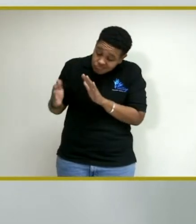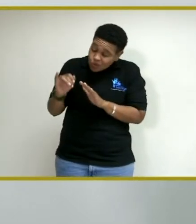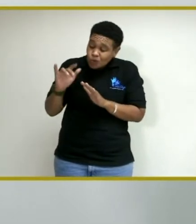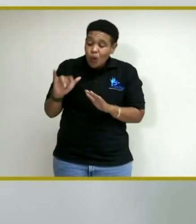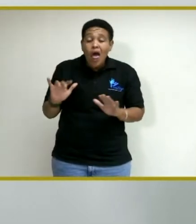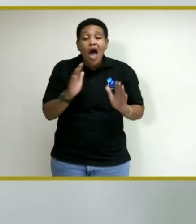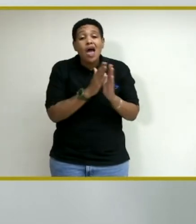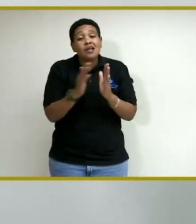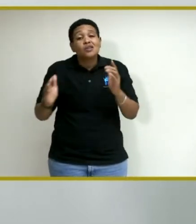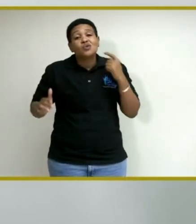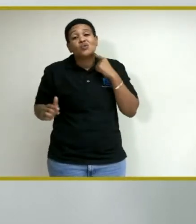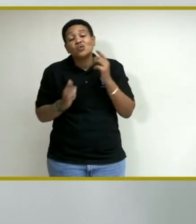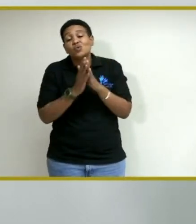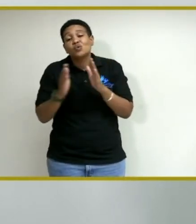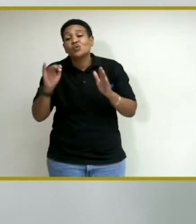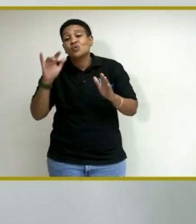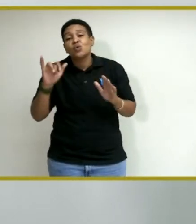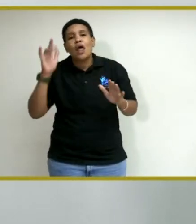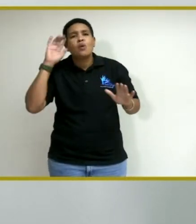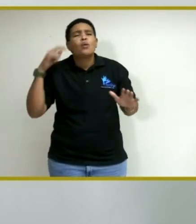July, we would have